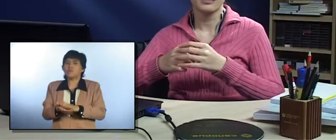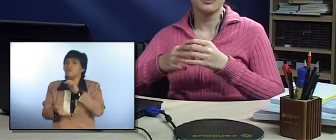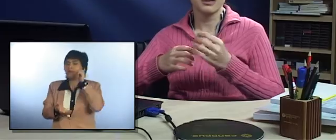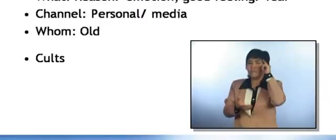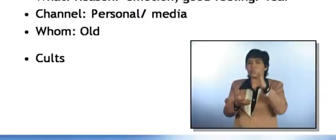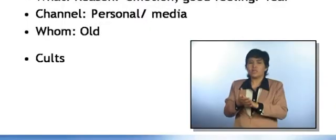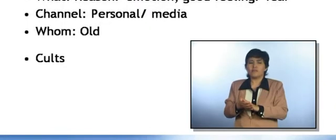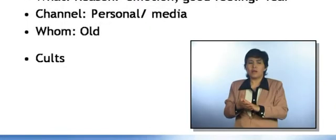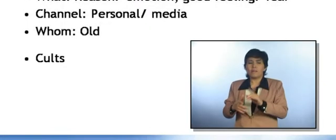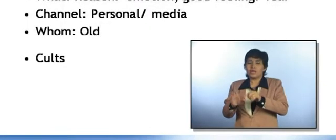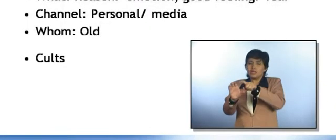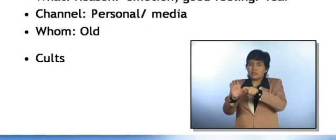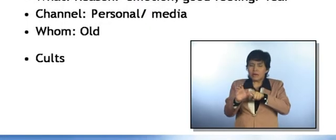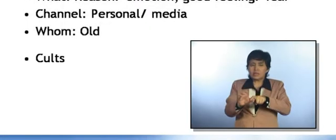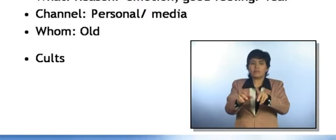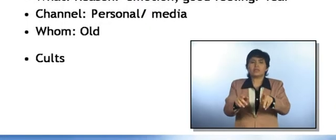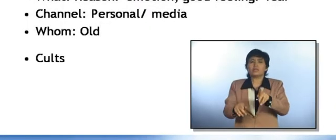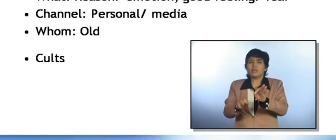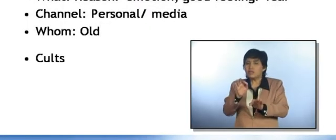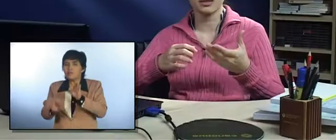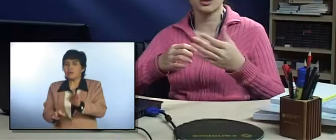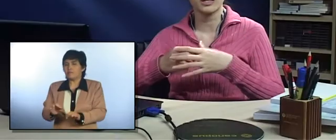them. And also attractiveness. If you